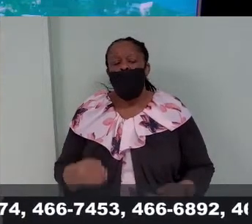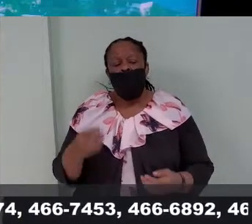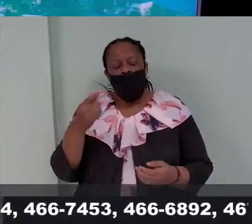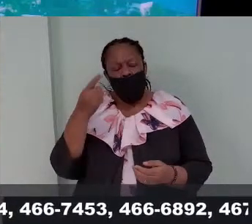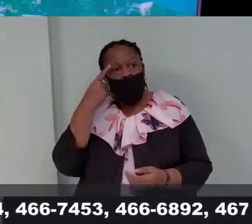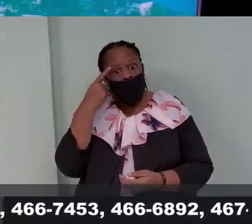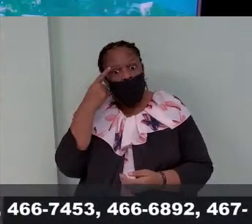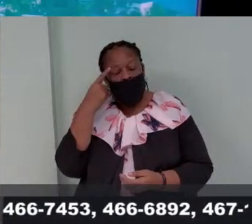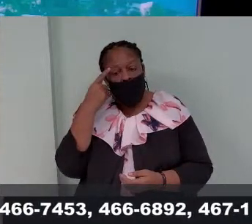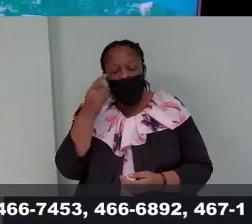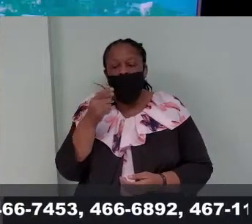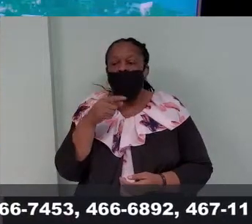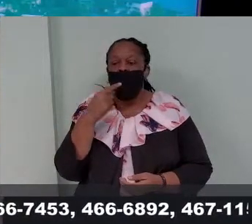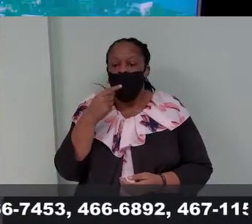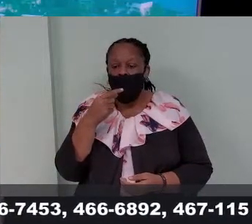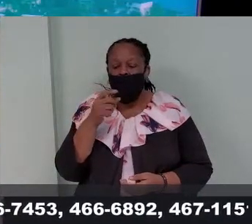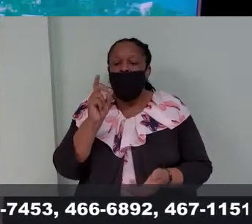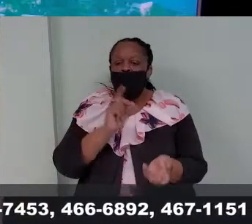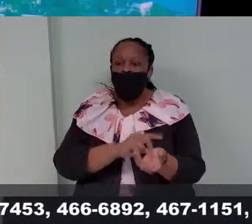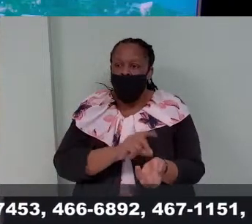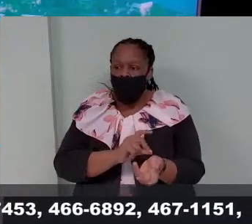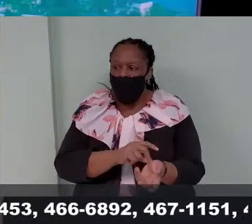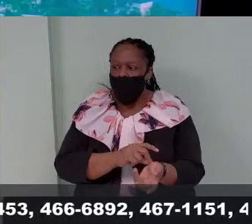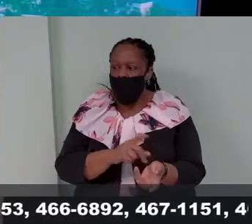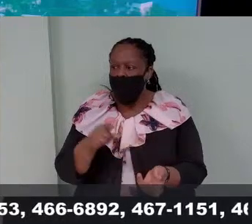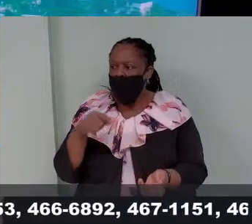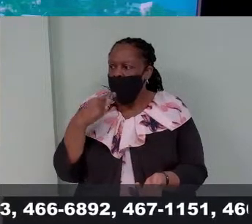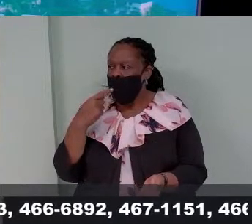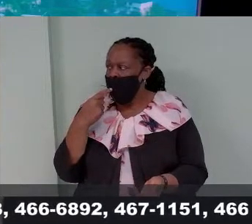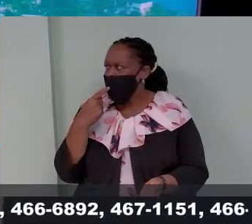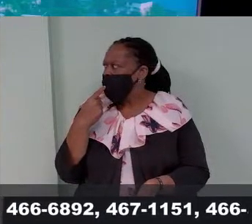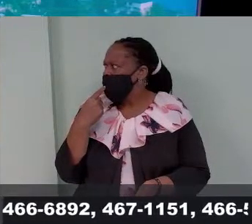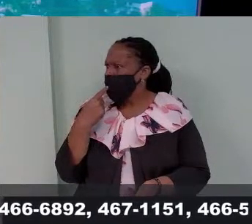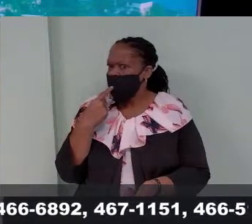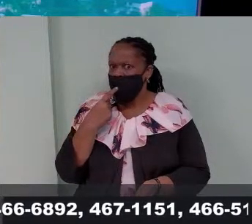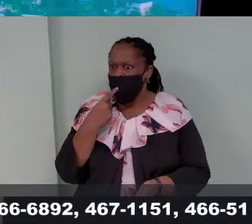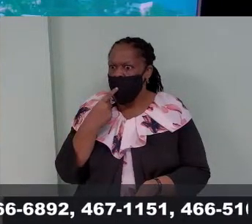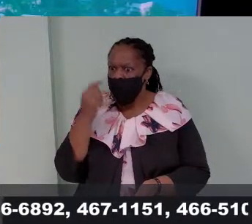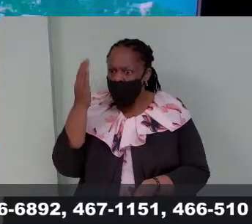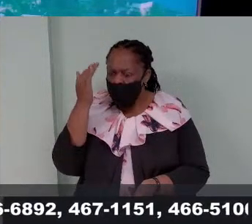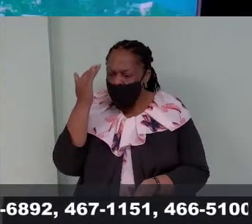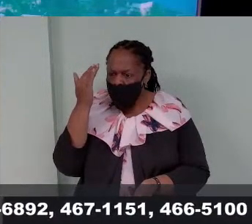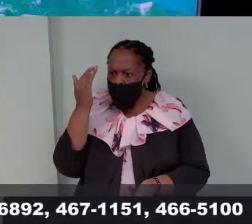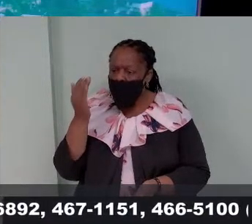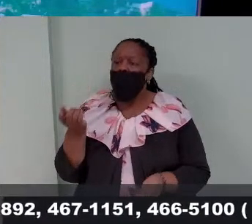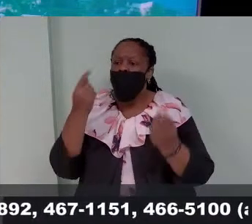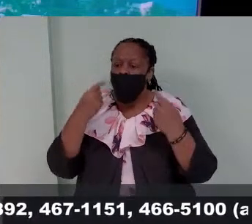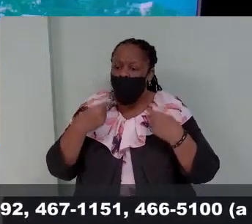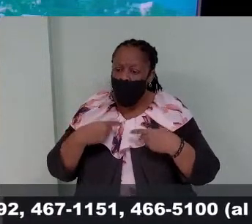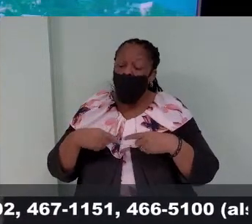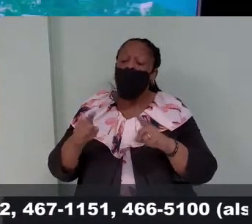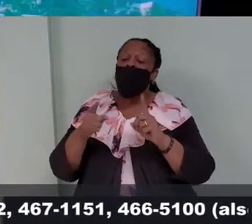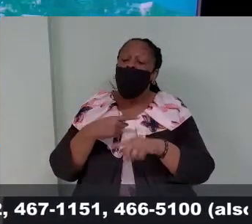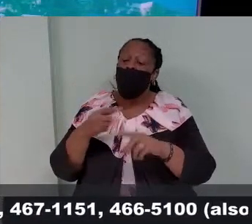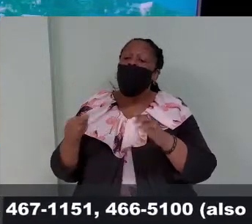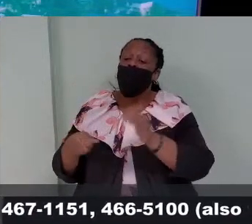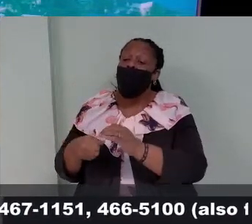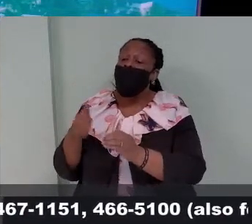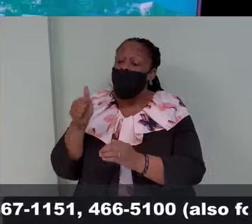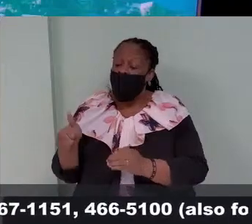caution, the CMO, who is the quarantine authority, directed that the young lady be quarantined in